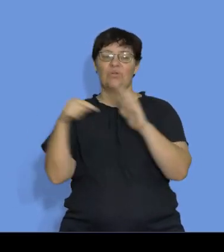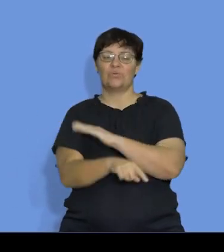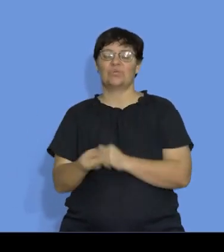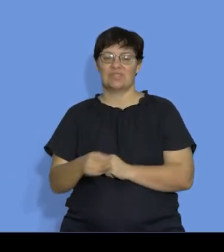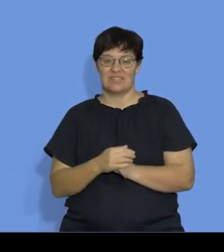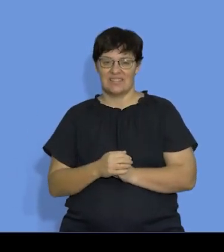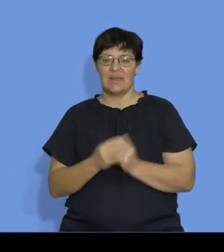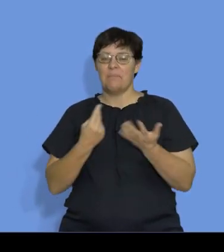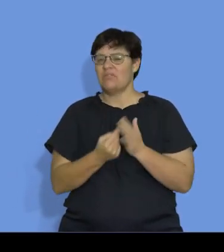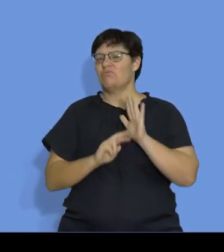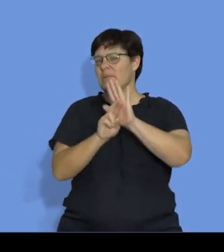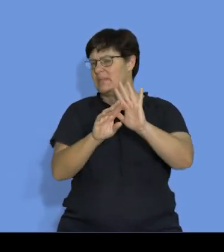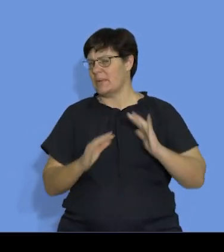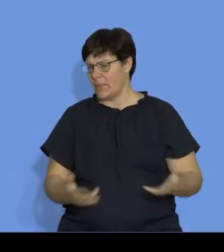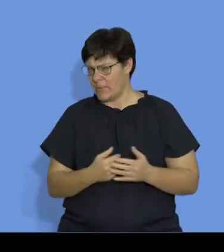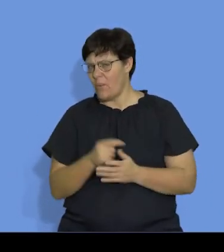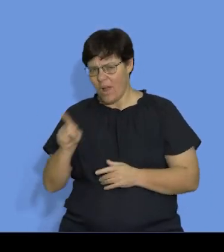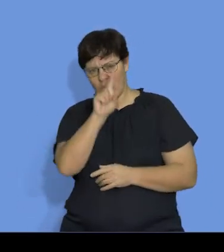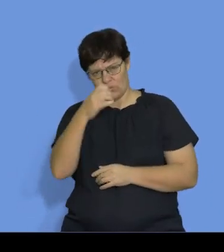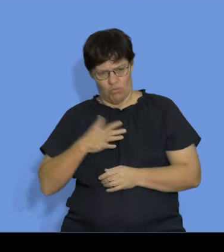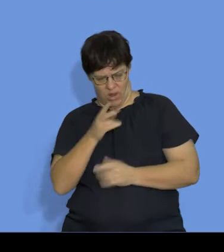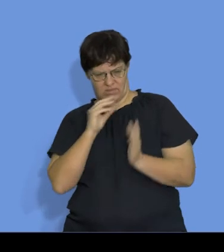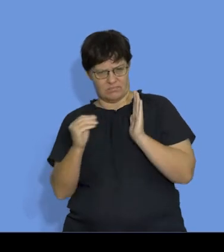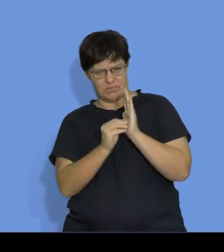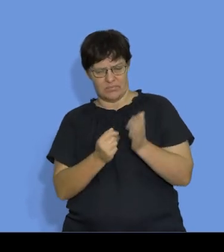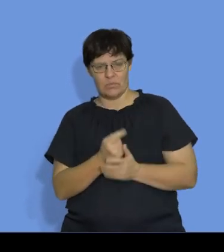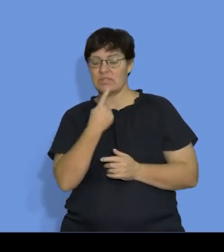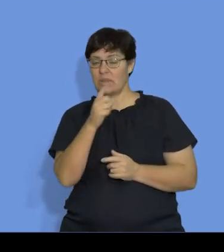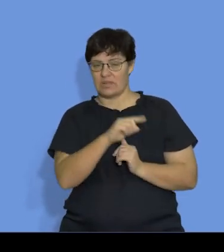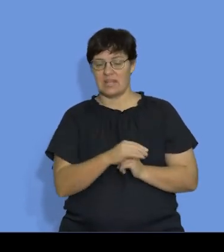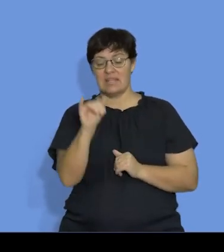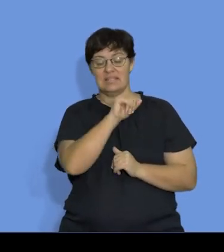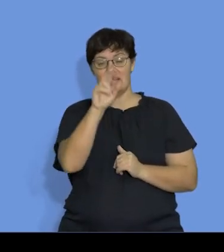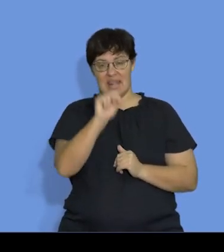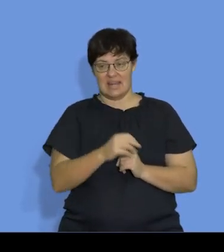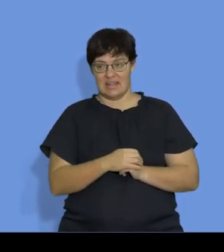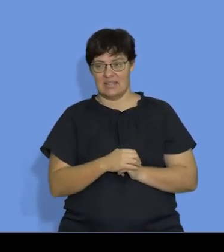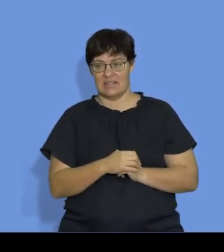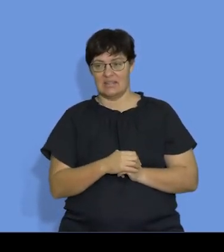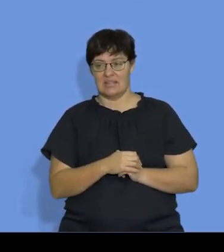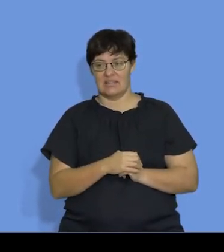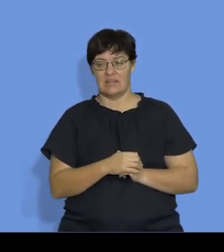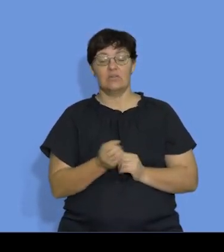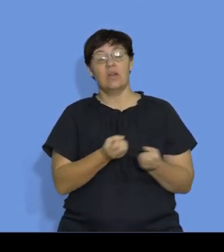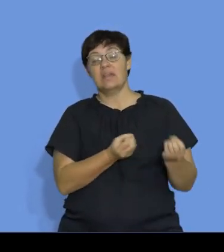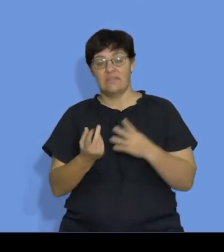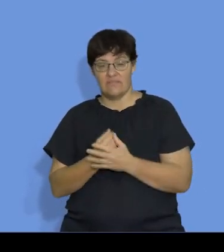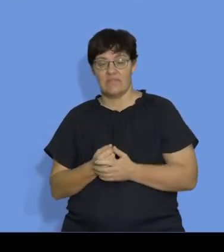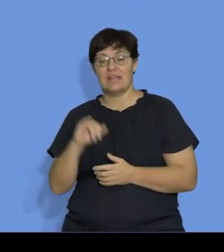represent that? Because that's what the question demands of us. We are saying it's Zn, okay, to give us what?